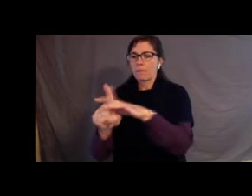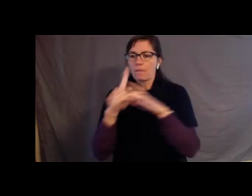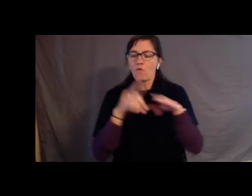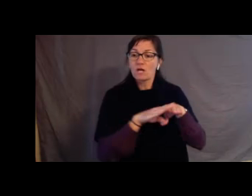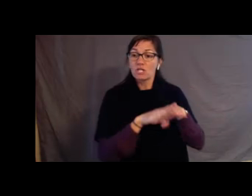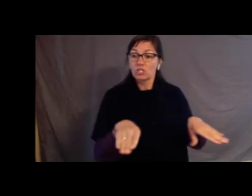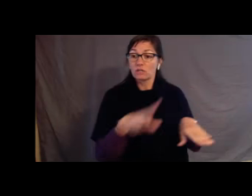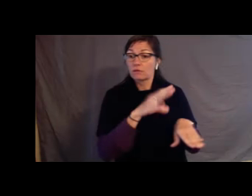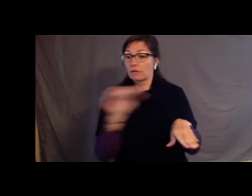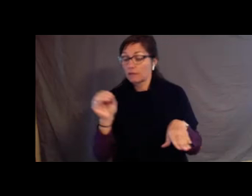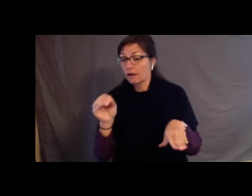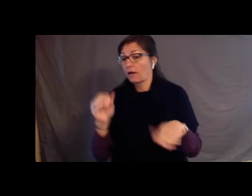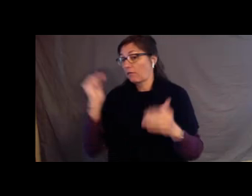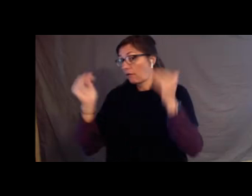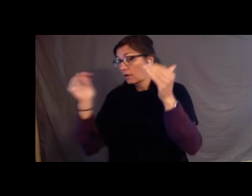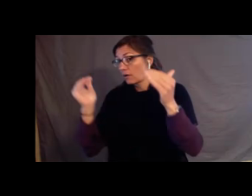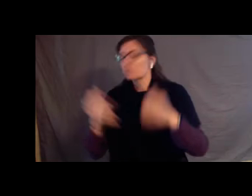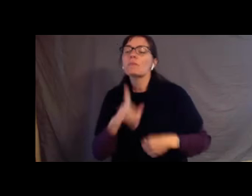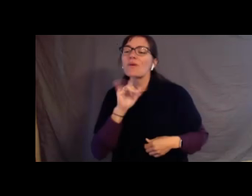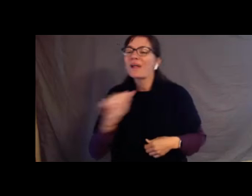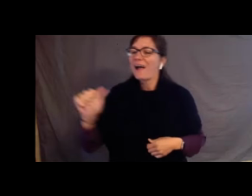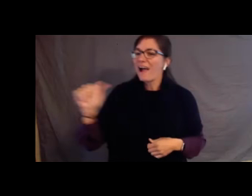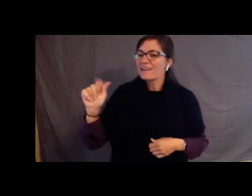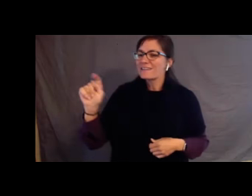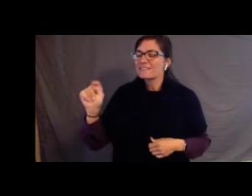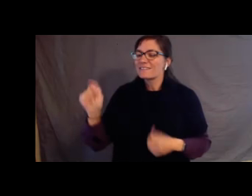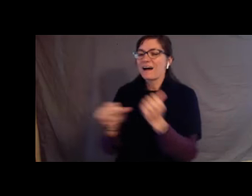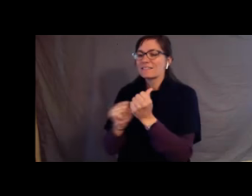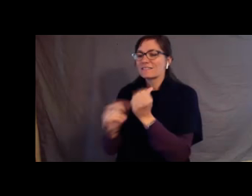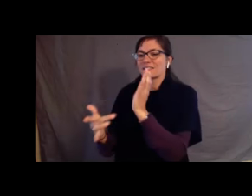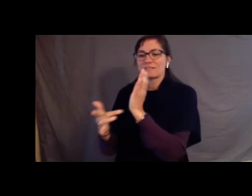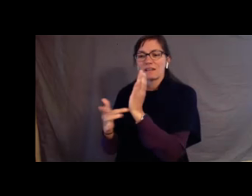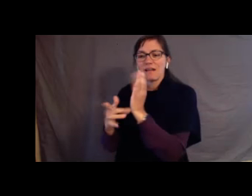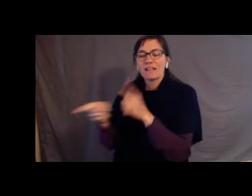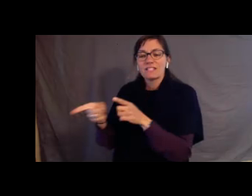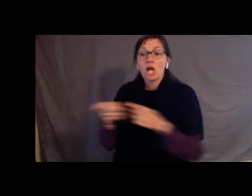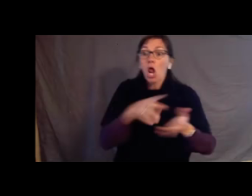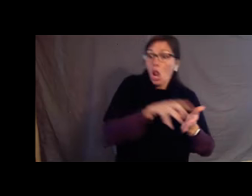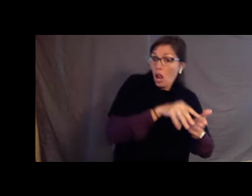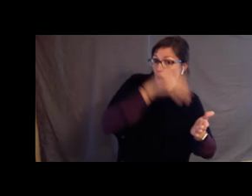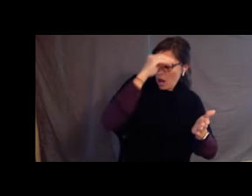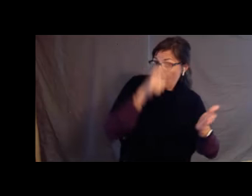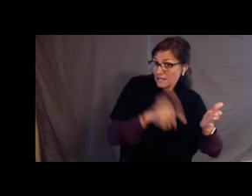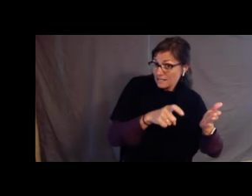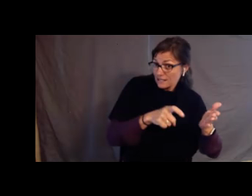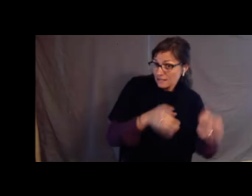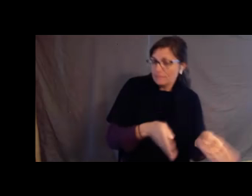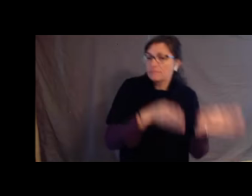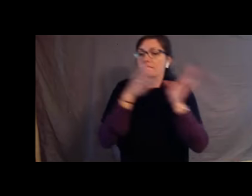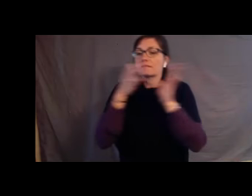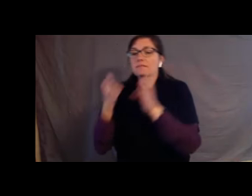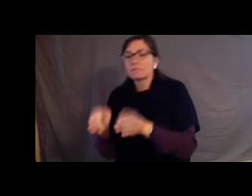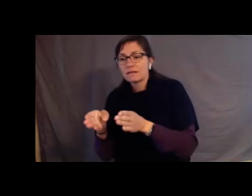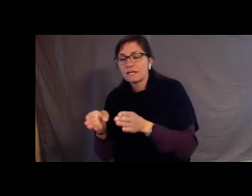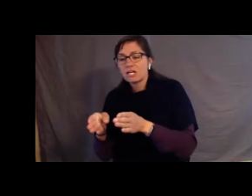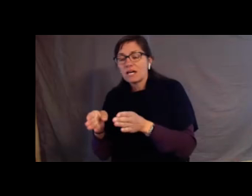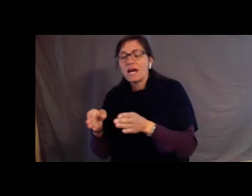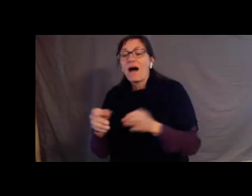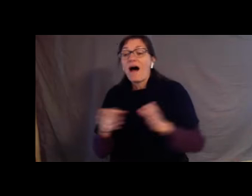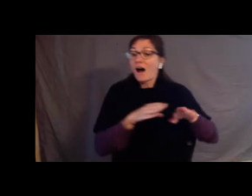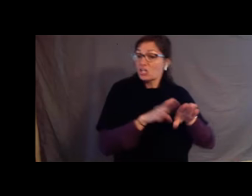to assistive technology, the learning needs of children who are deafblind are not necessarily the same as the needs of adults who are deafblind. So